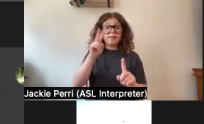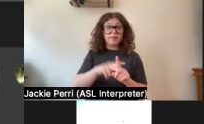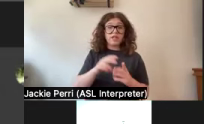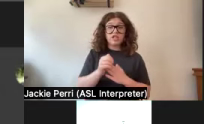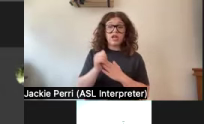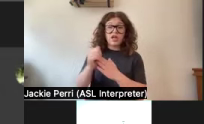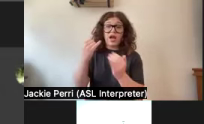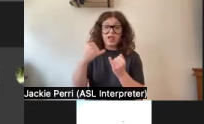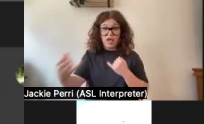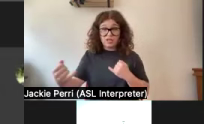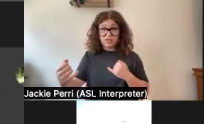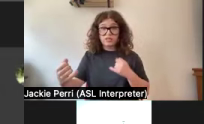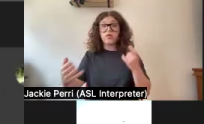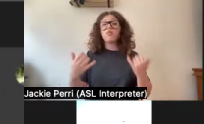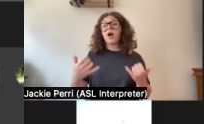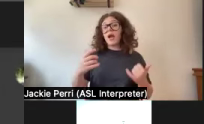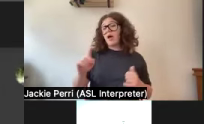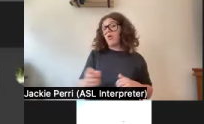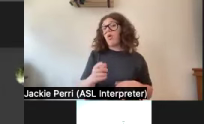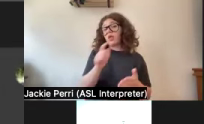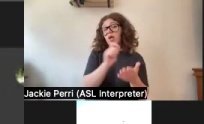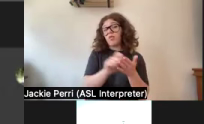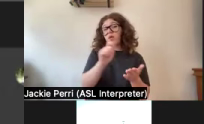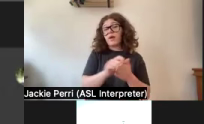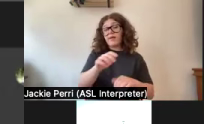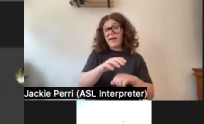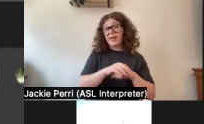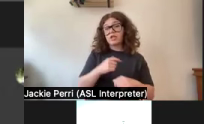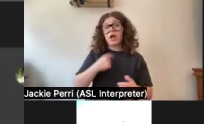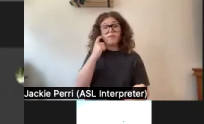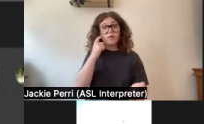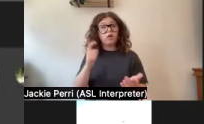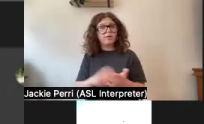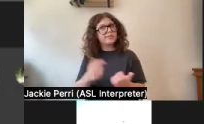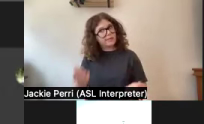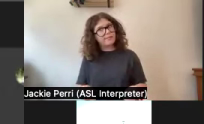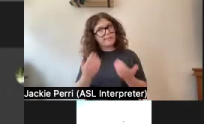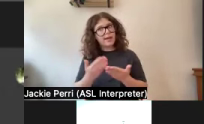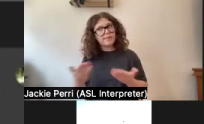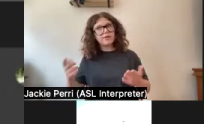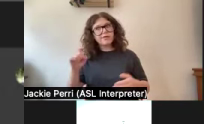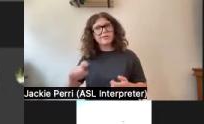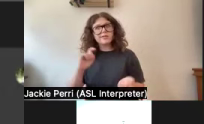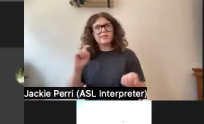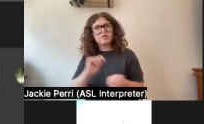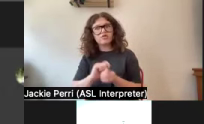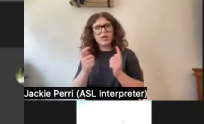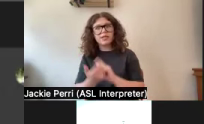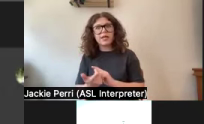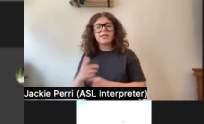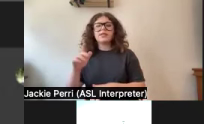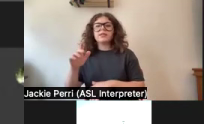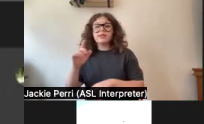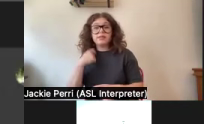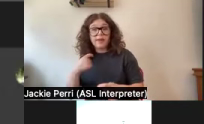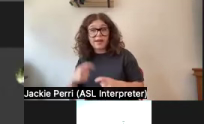in English right now. I've noticed that there's a lot of materials they need to translate into Spanish and other languages, but